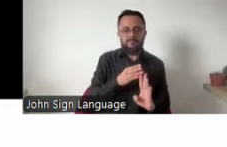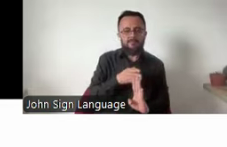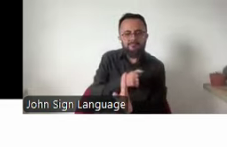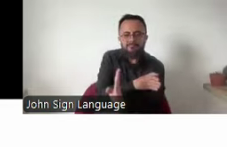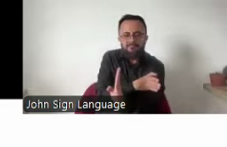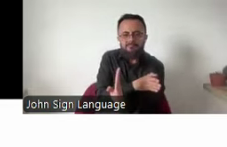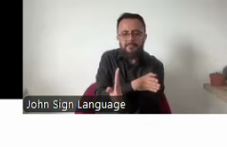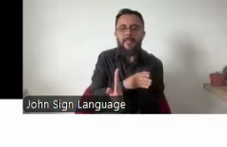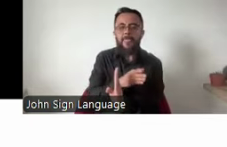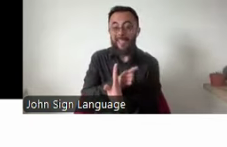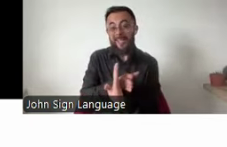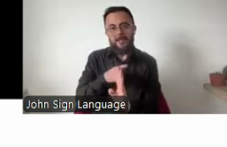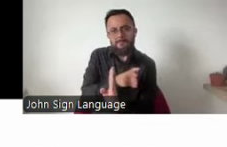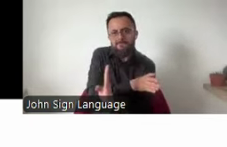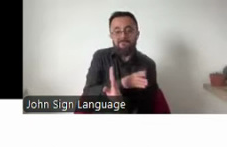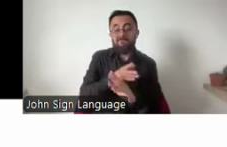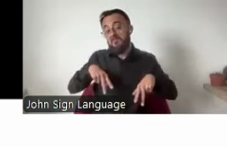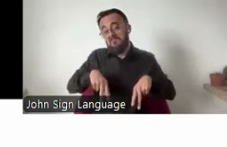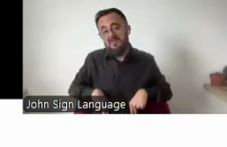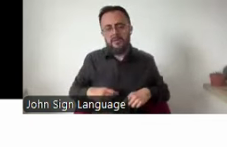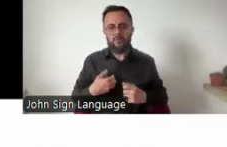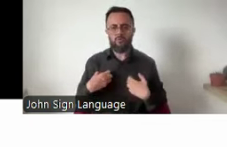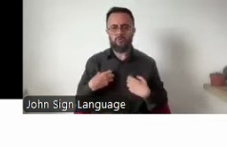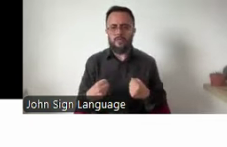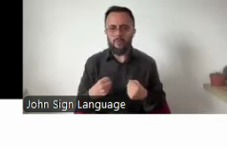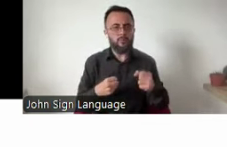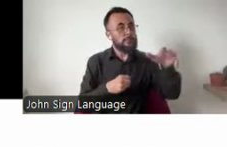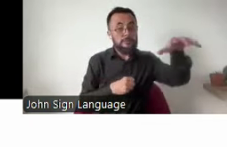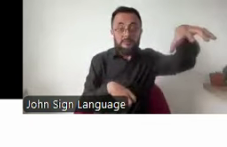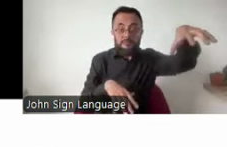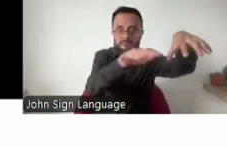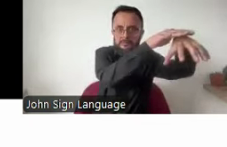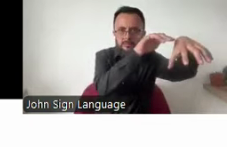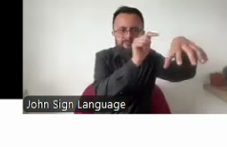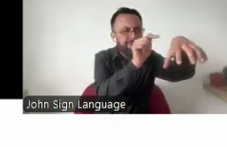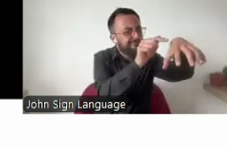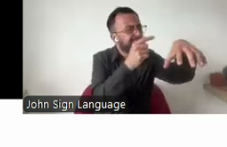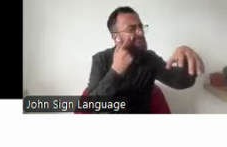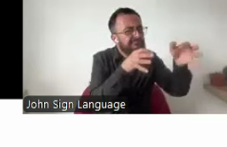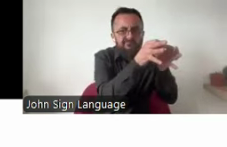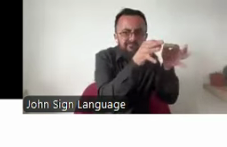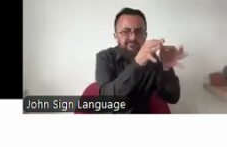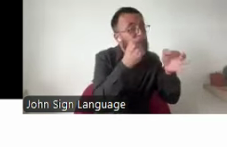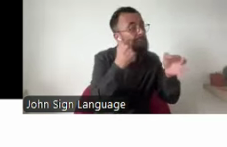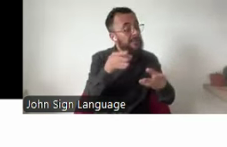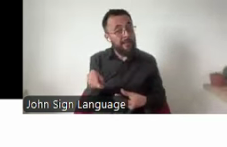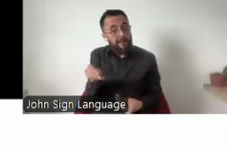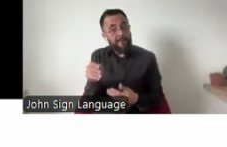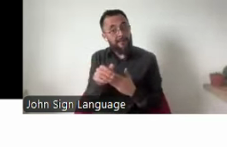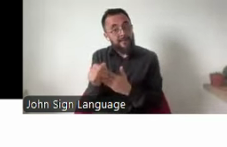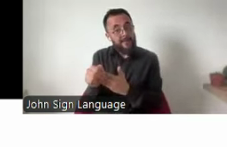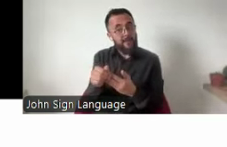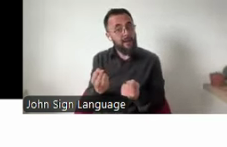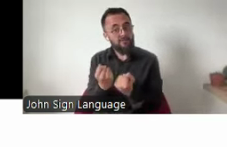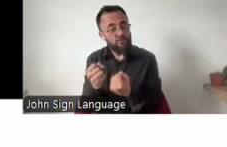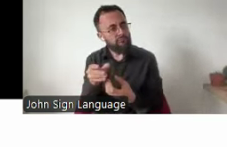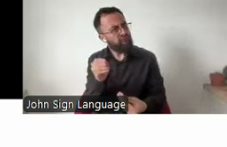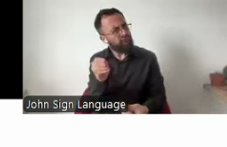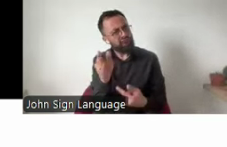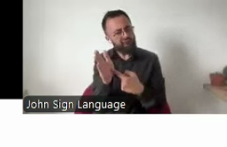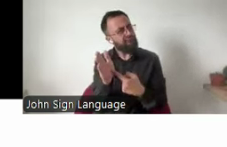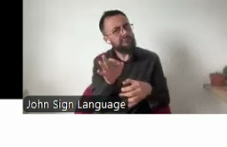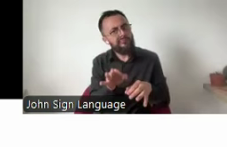raising awareness of this guide for action, everyone being on the same page about what it entails, but also